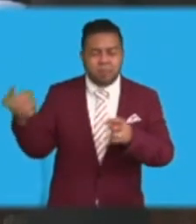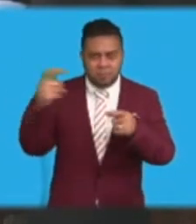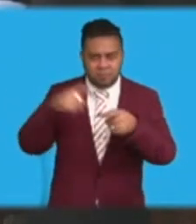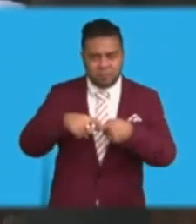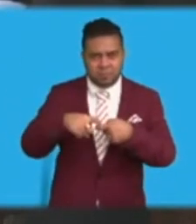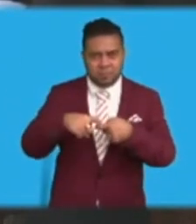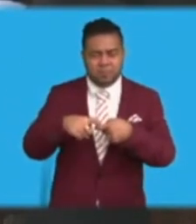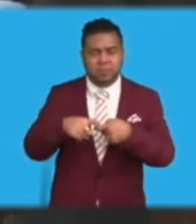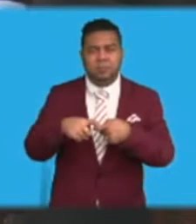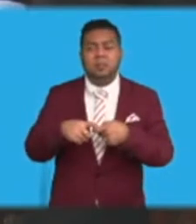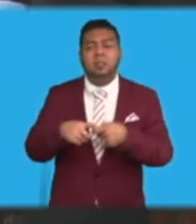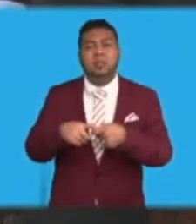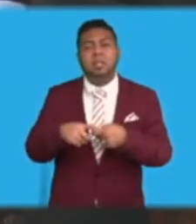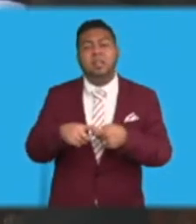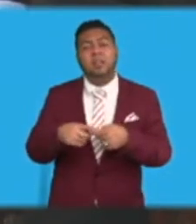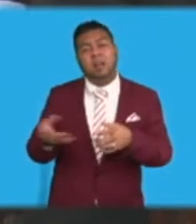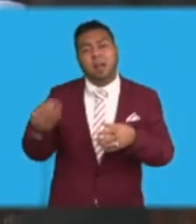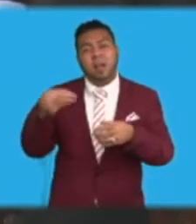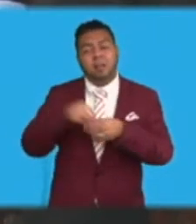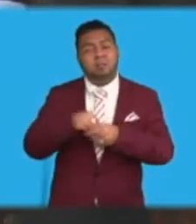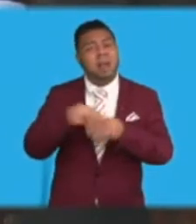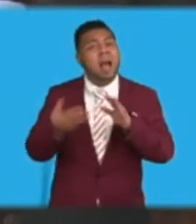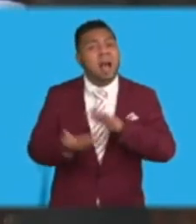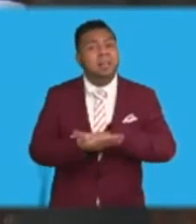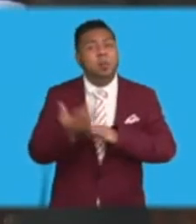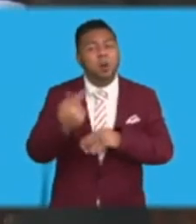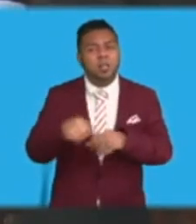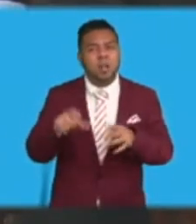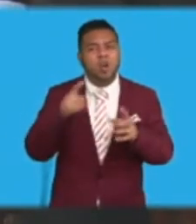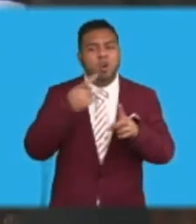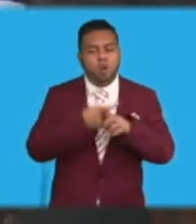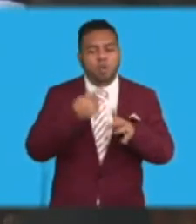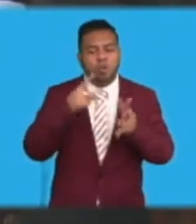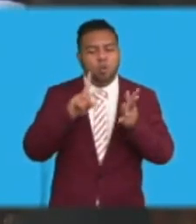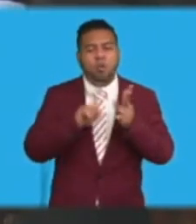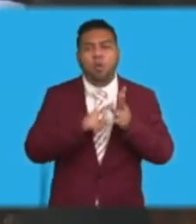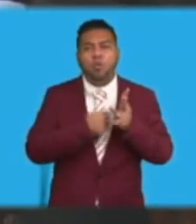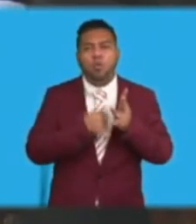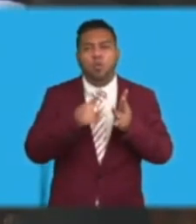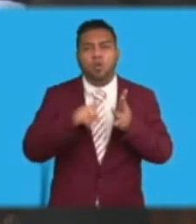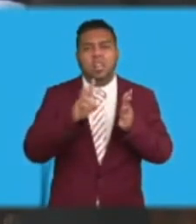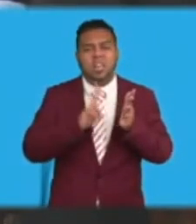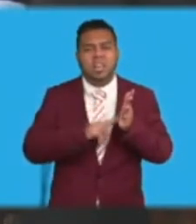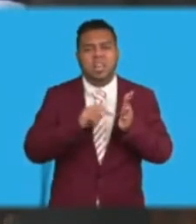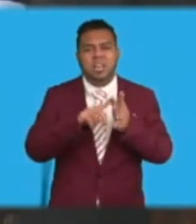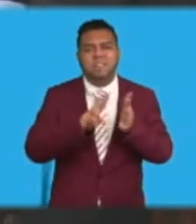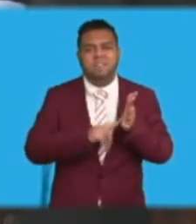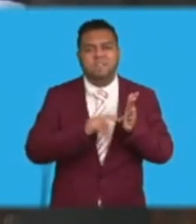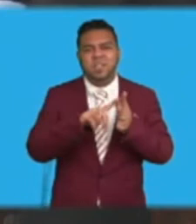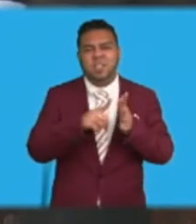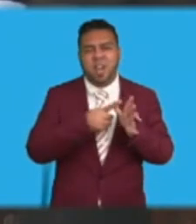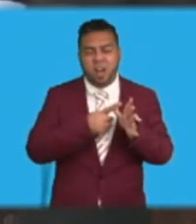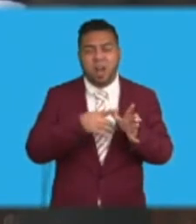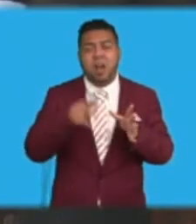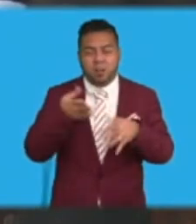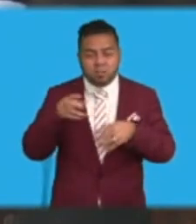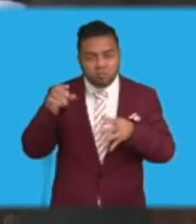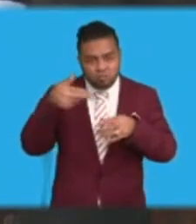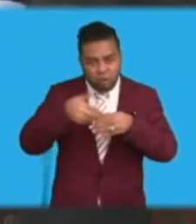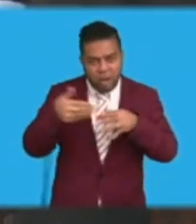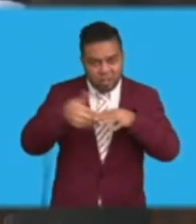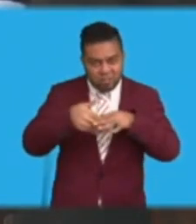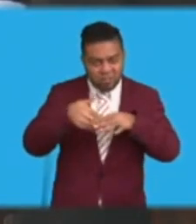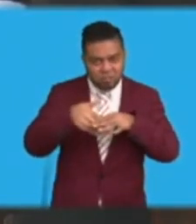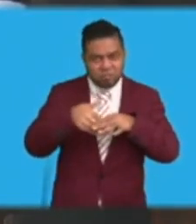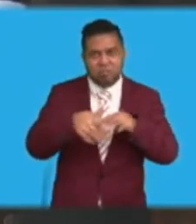of Koronivia East Drainage Scheme, which is under jurisdiction of our ministry, where most of the settlement's drains are connected